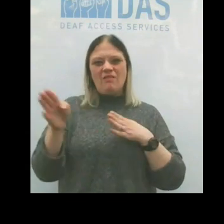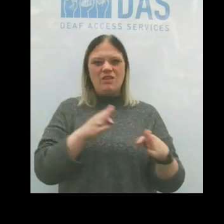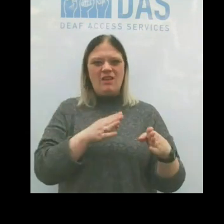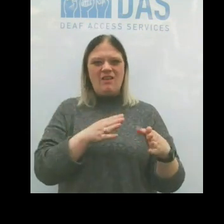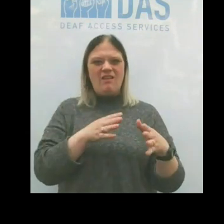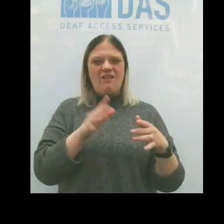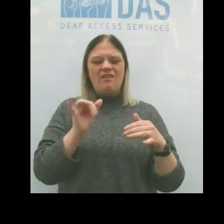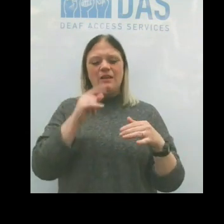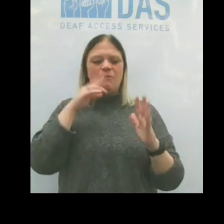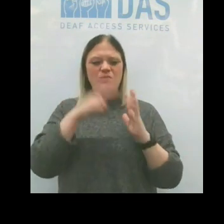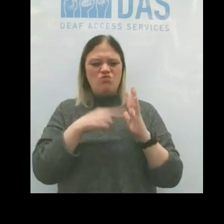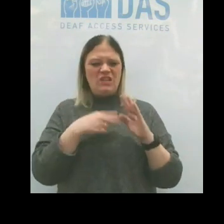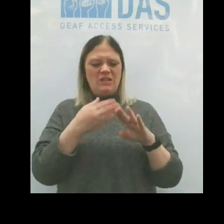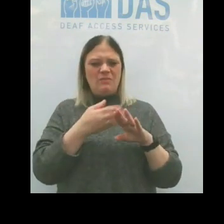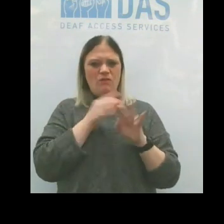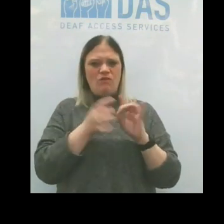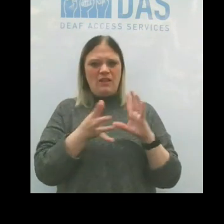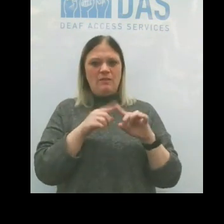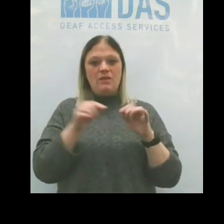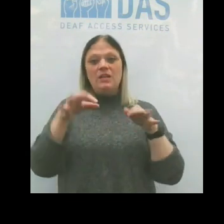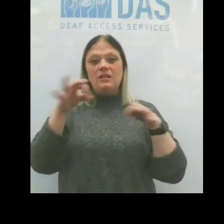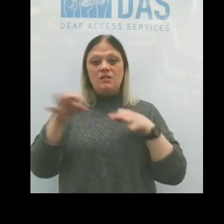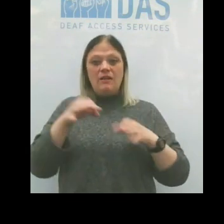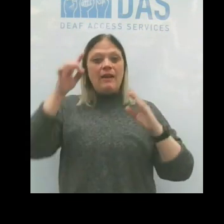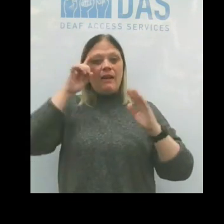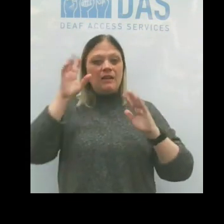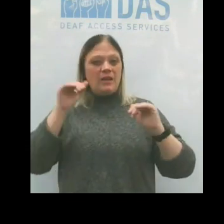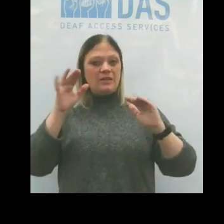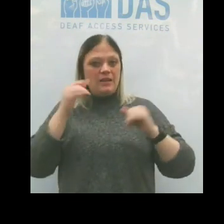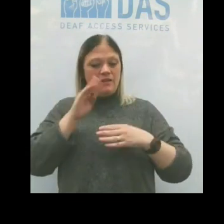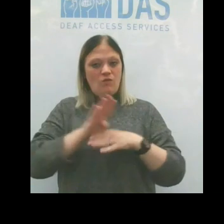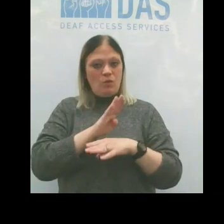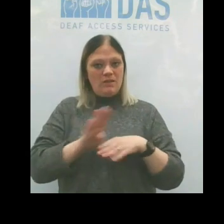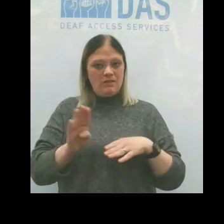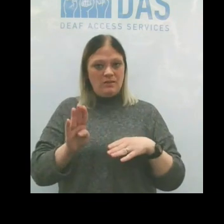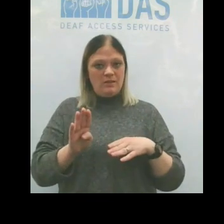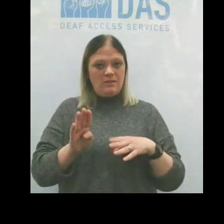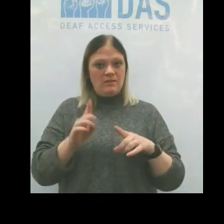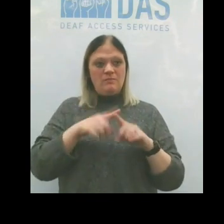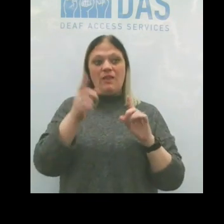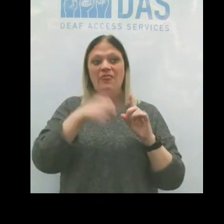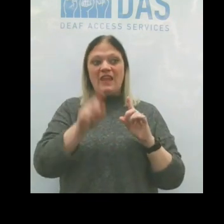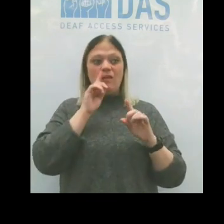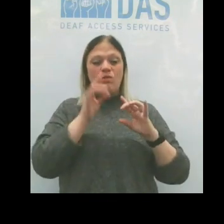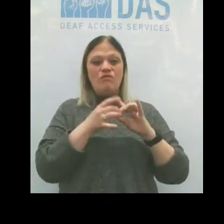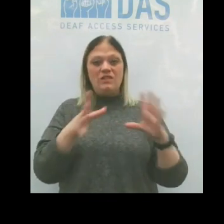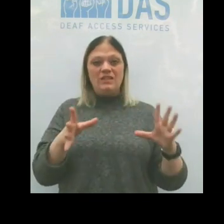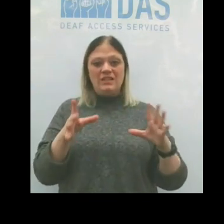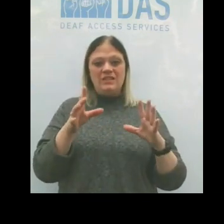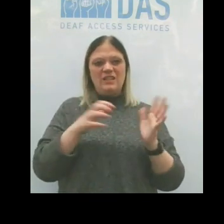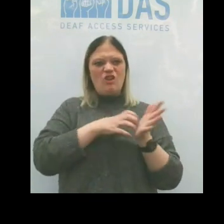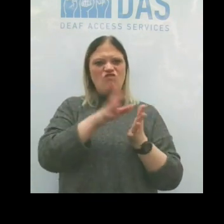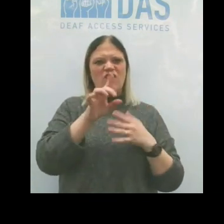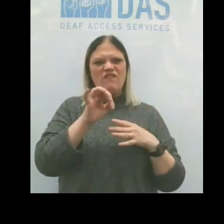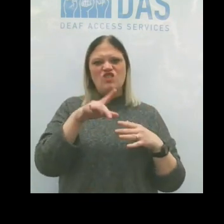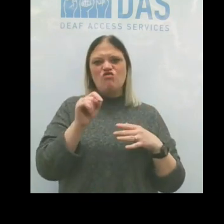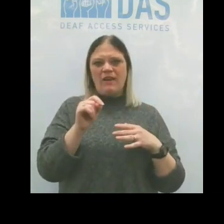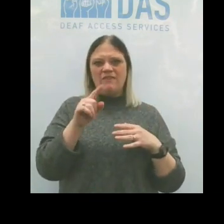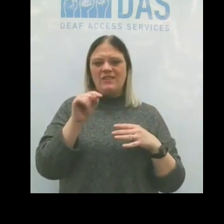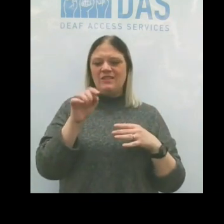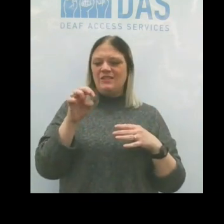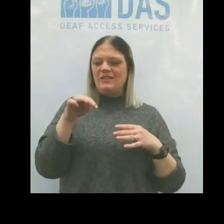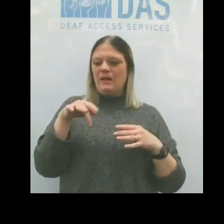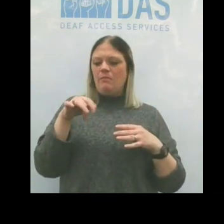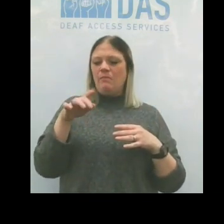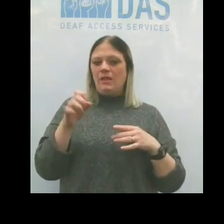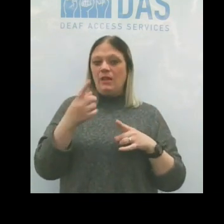it was released, and it does describe what the expectations are for businesses, but they're going to be releasing a template. On my call yesterday